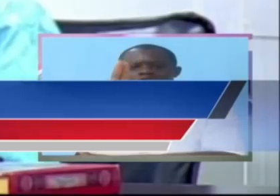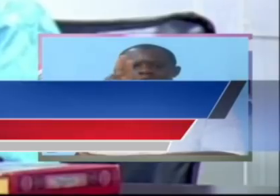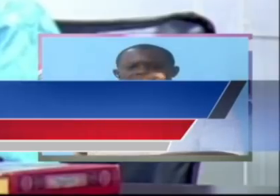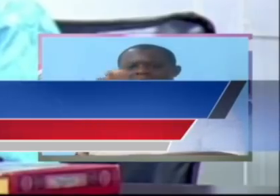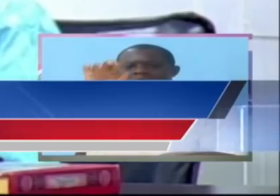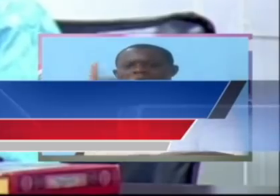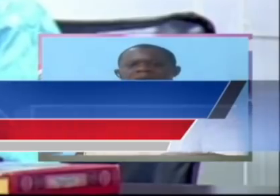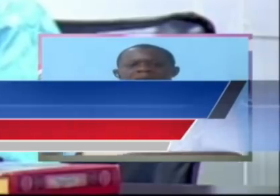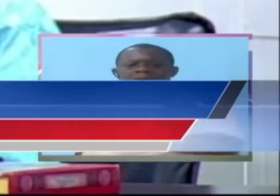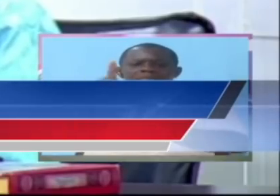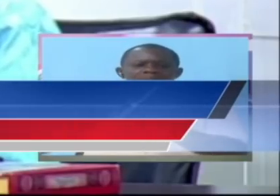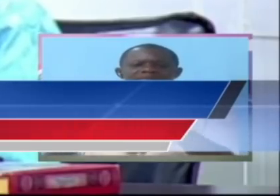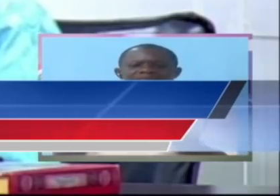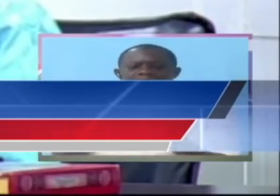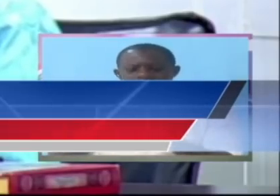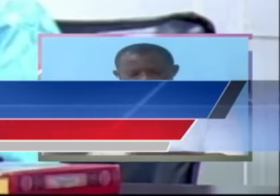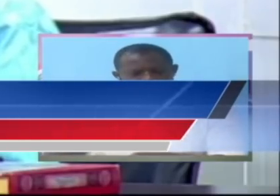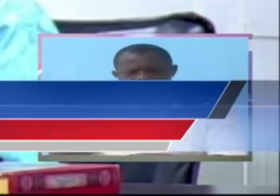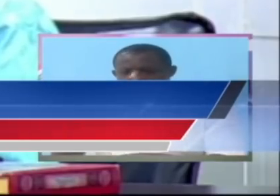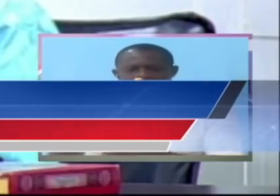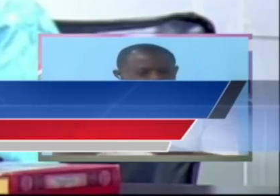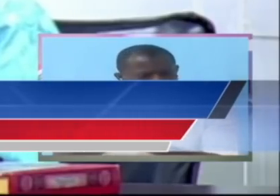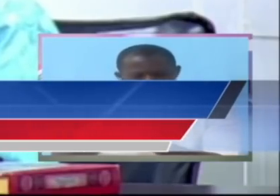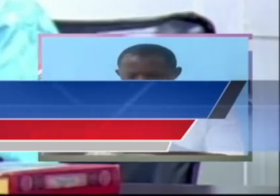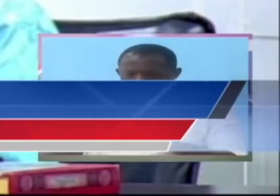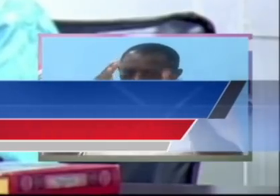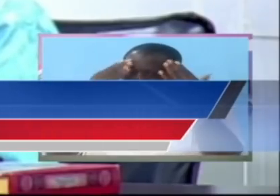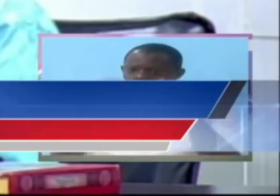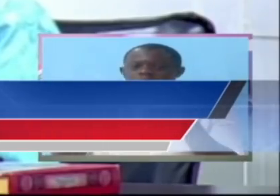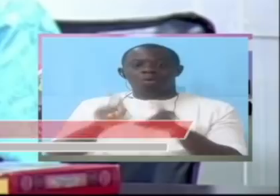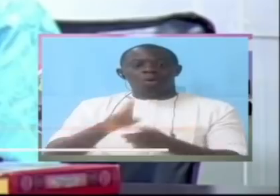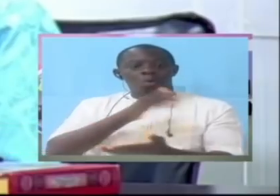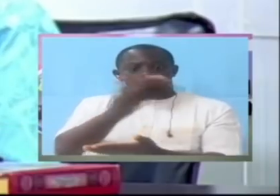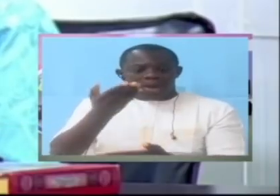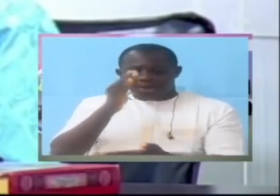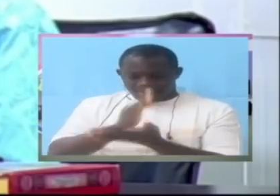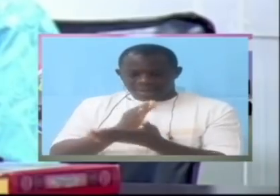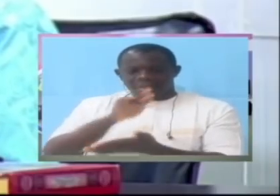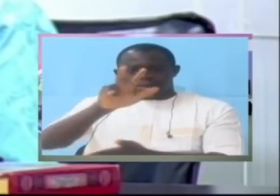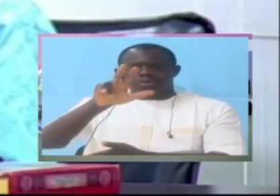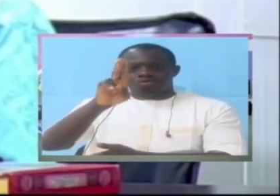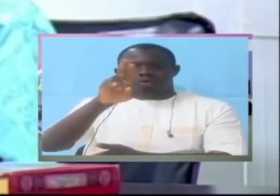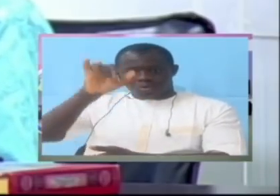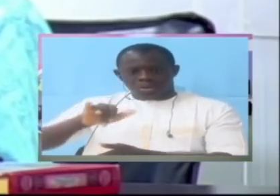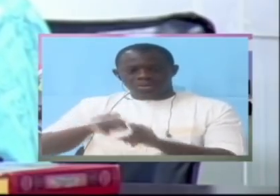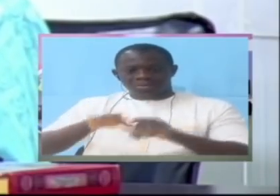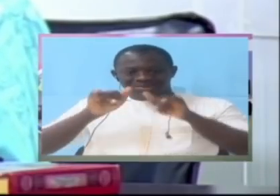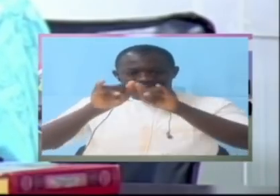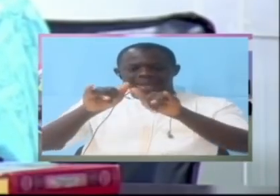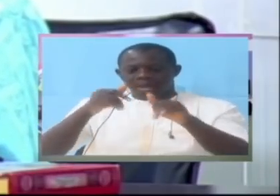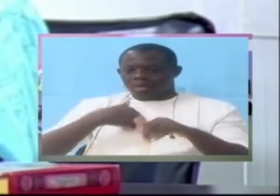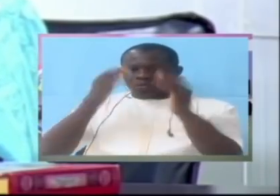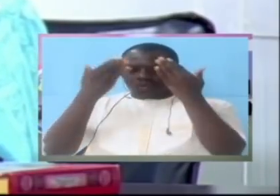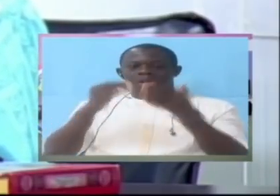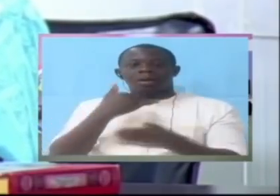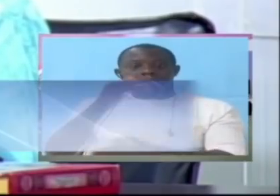was illegal. The NIA asked him to locate his friends involved in the illegal act, but he told them that he could not locate them, which led to